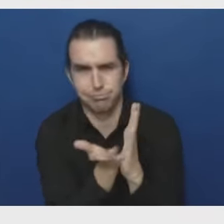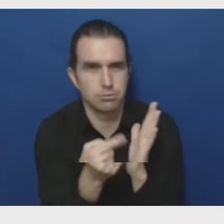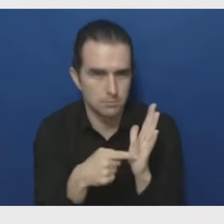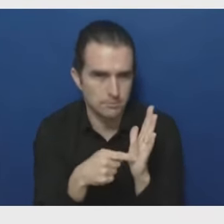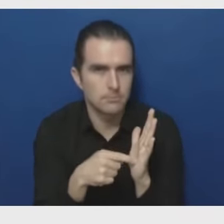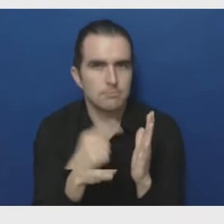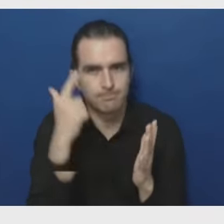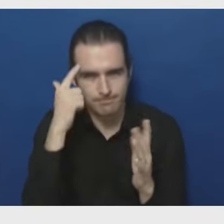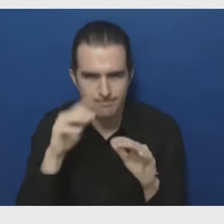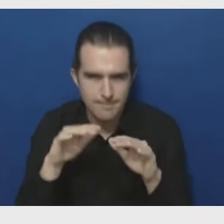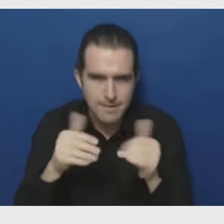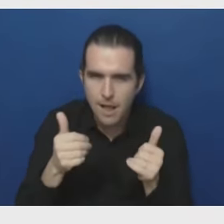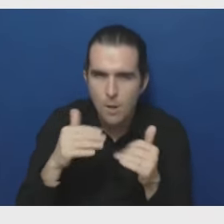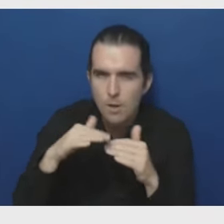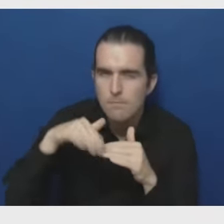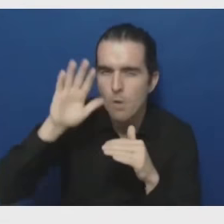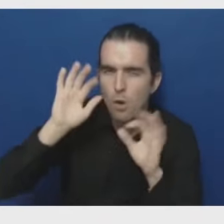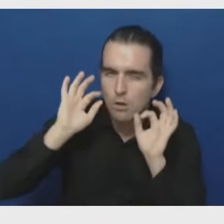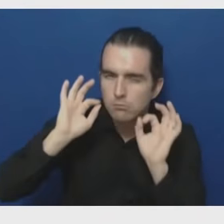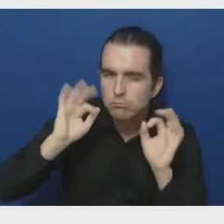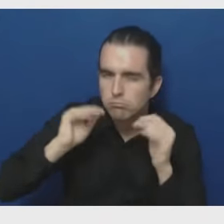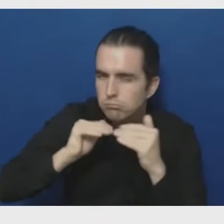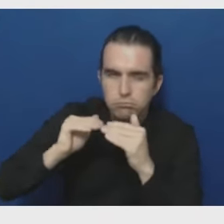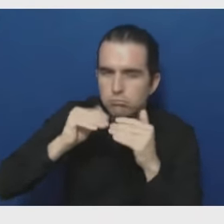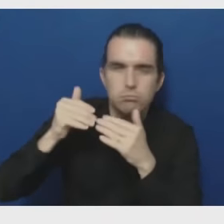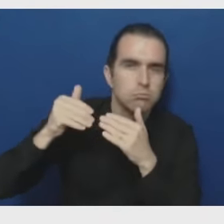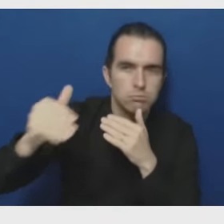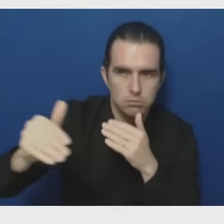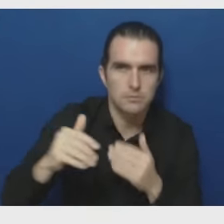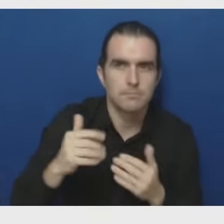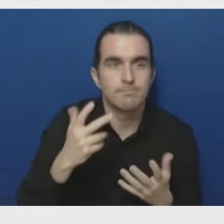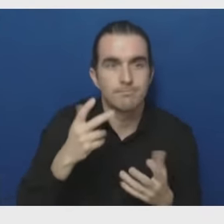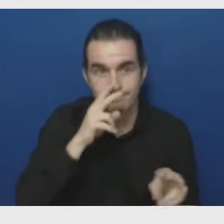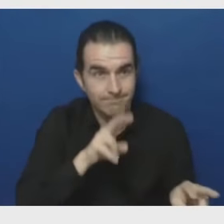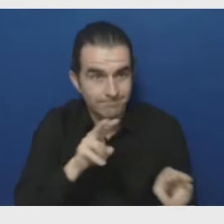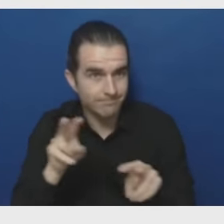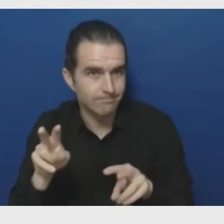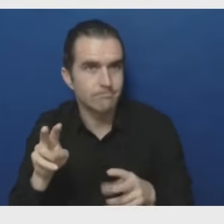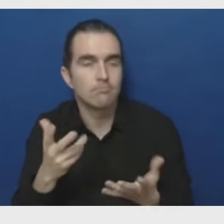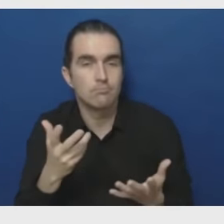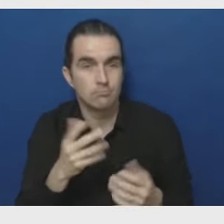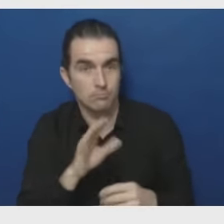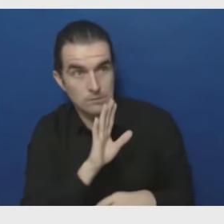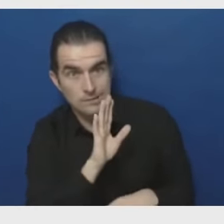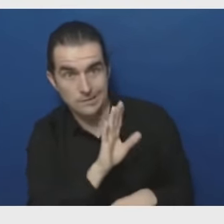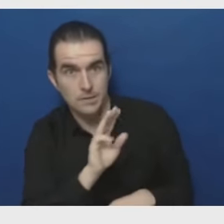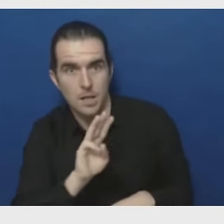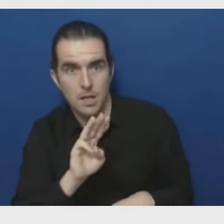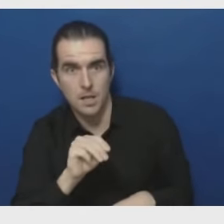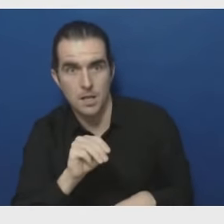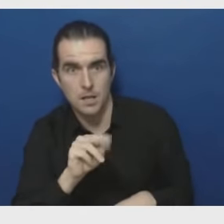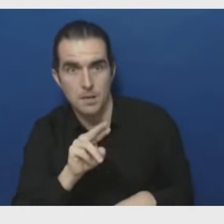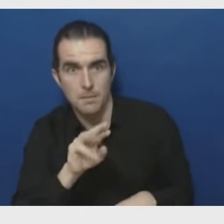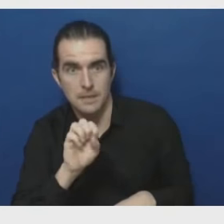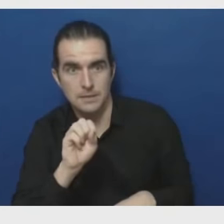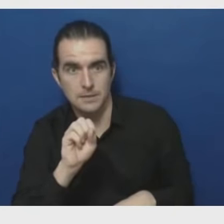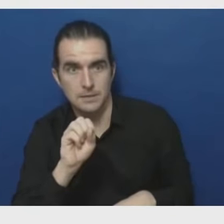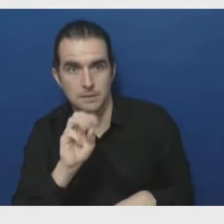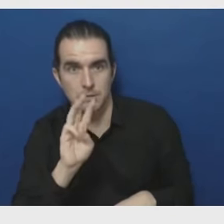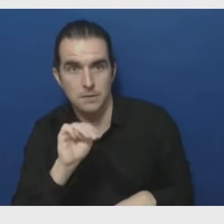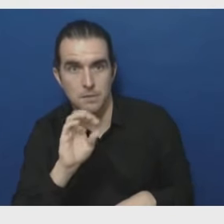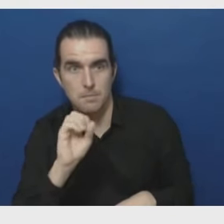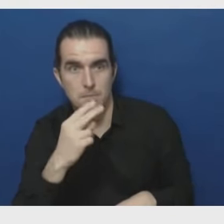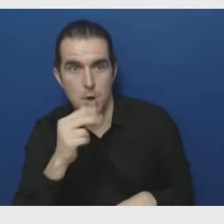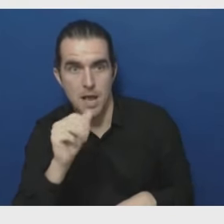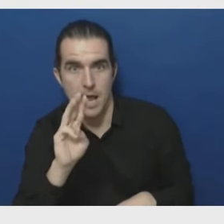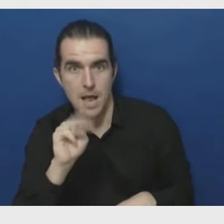what states have to do on climate finance, climate adaptation, climate mitigation as well. Yet it's very important, and we're realizing it